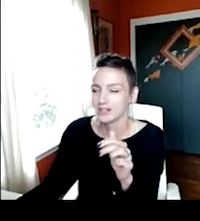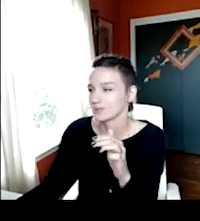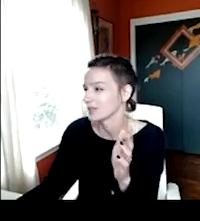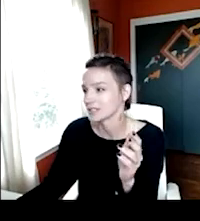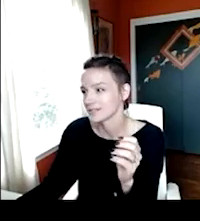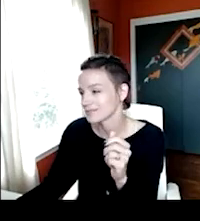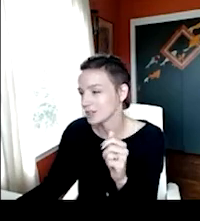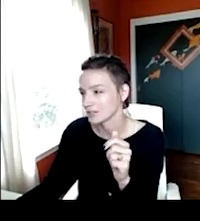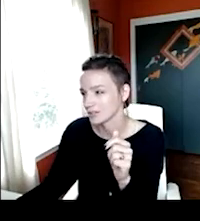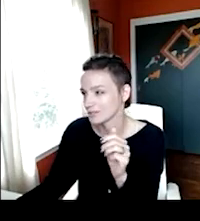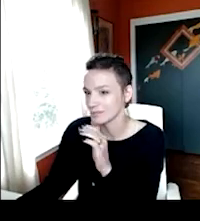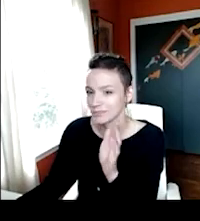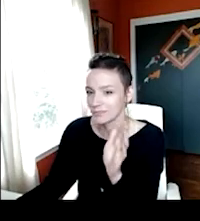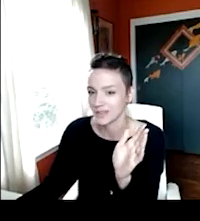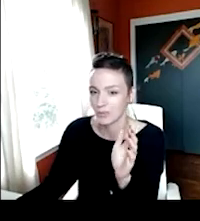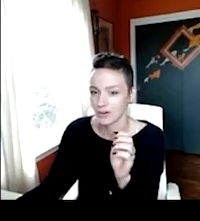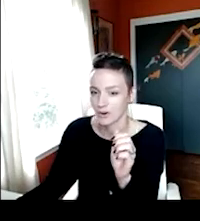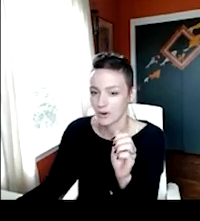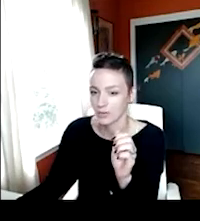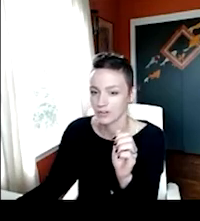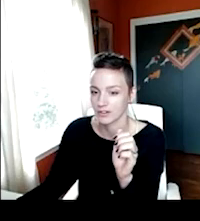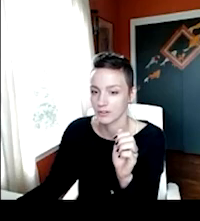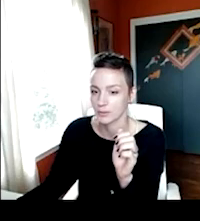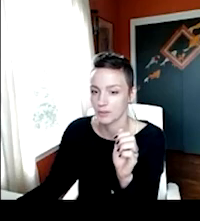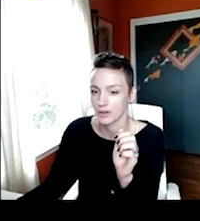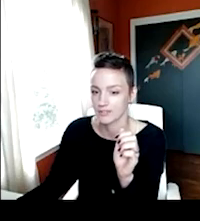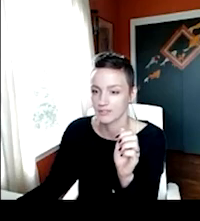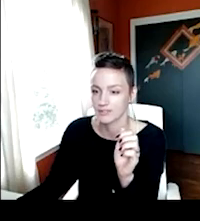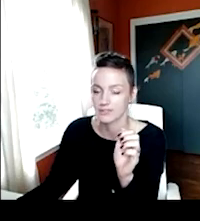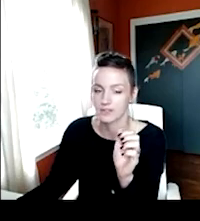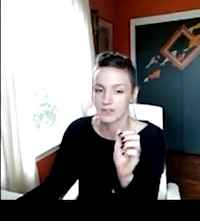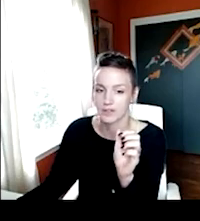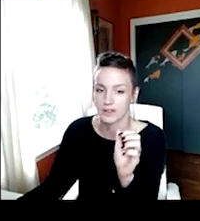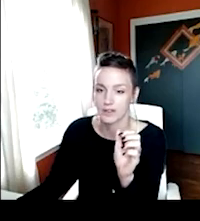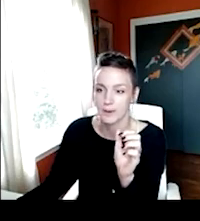But it's really just, you have to make it work for whatever group you have.